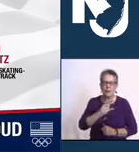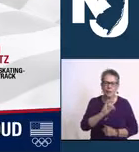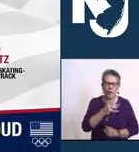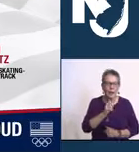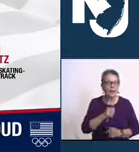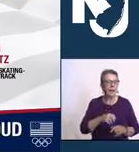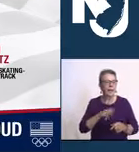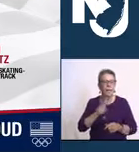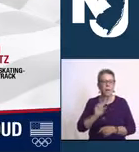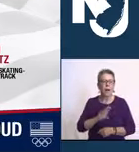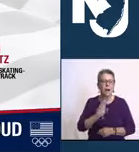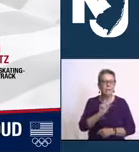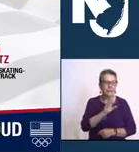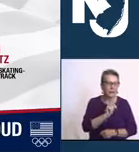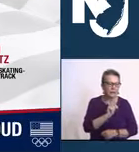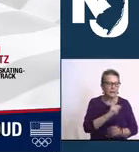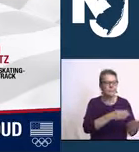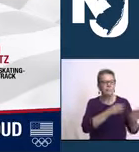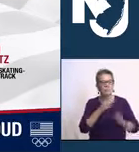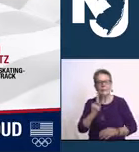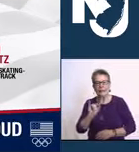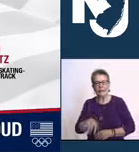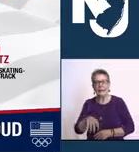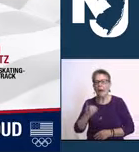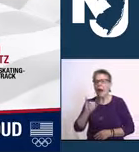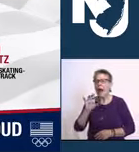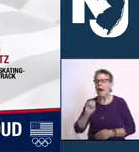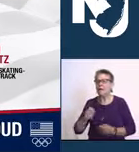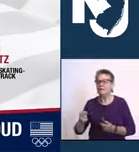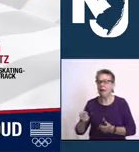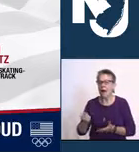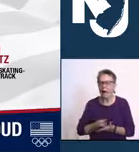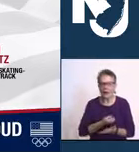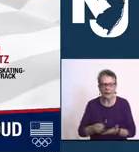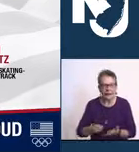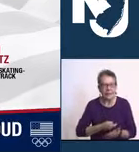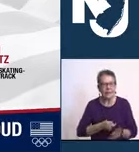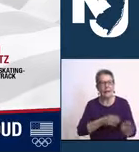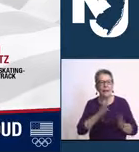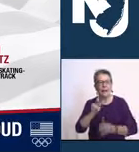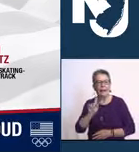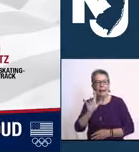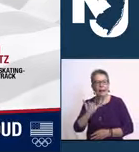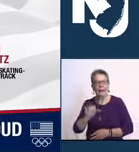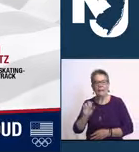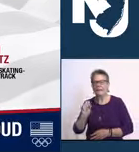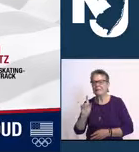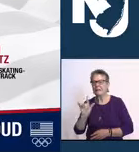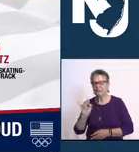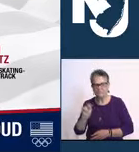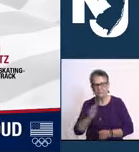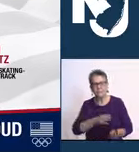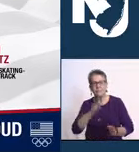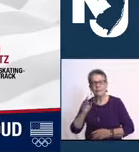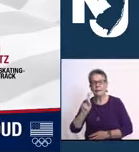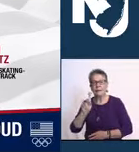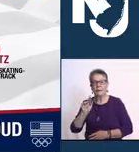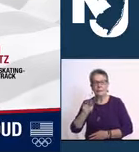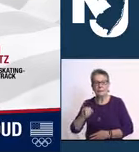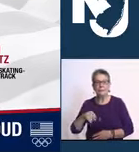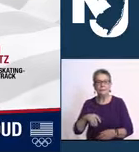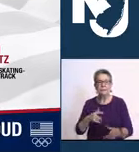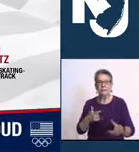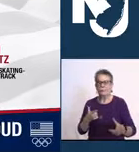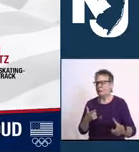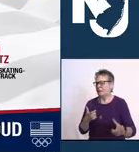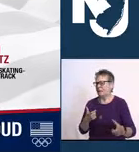skeleton. And long track speed skater Kimmy Getz on the right, the pride and joy of Flemington. She'll be